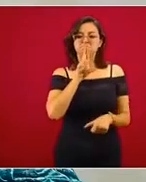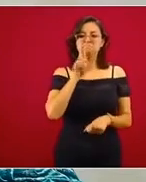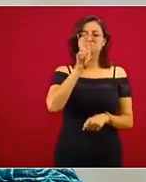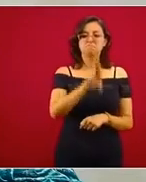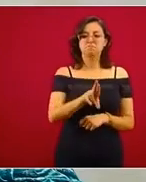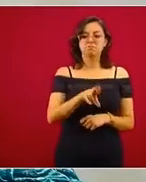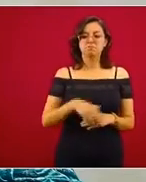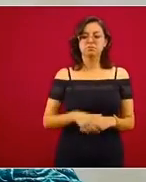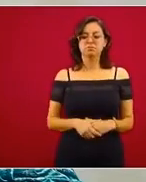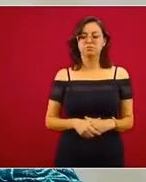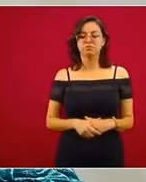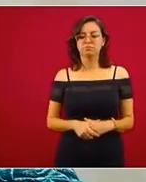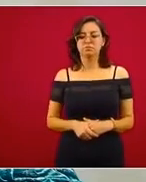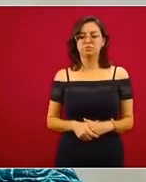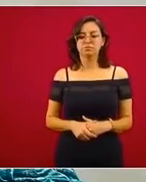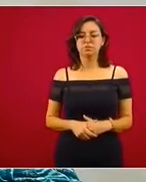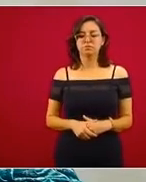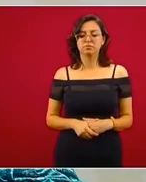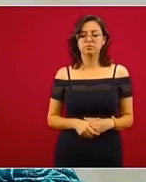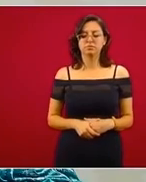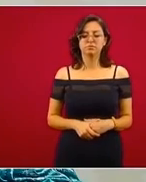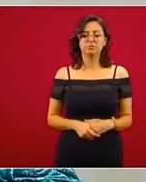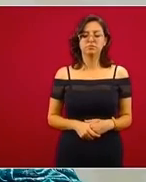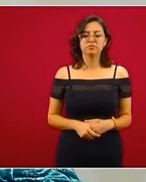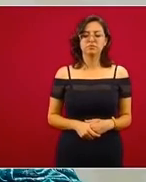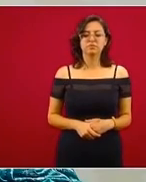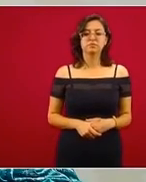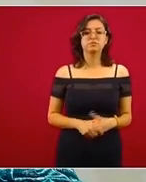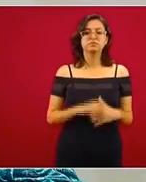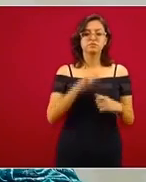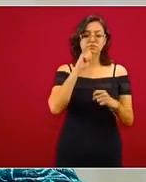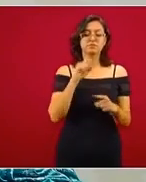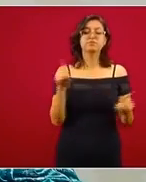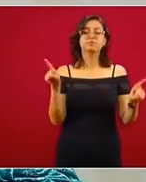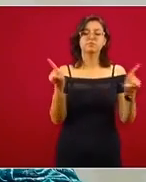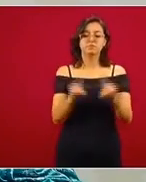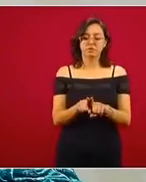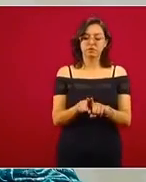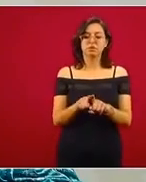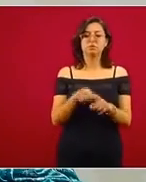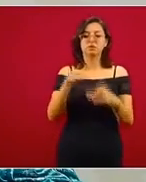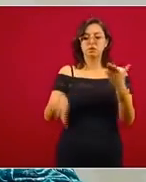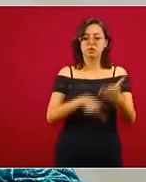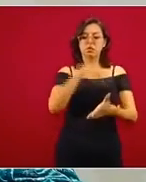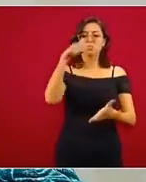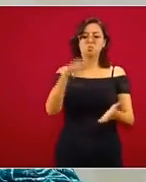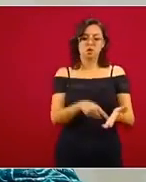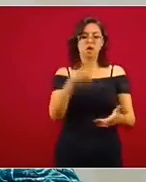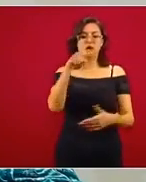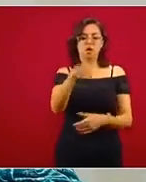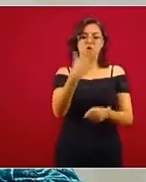We also have our personnel who will be there to give you that information.